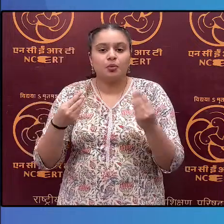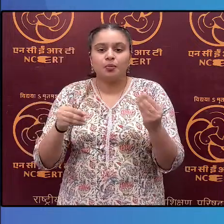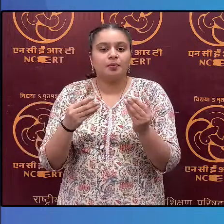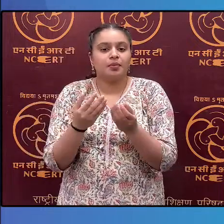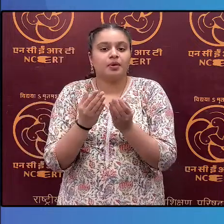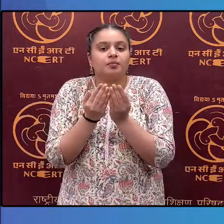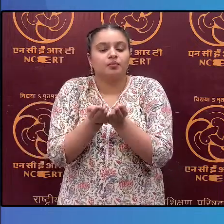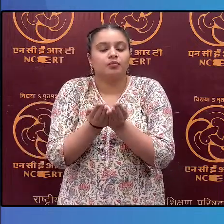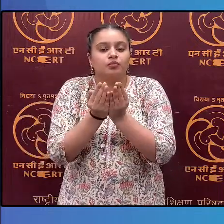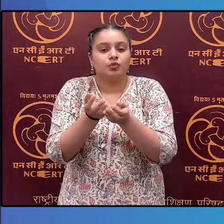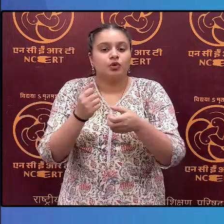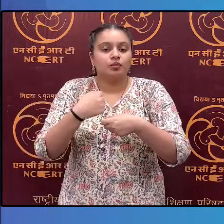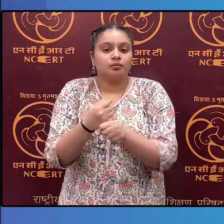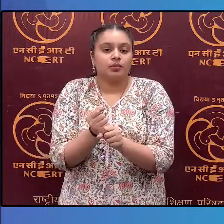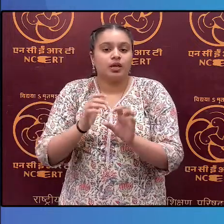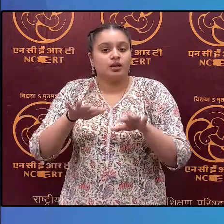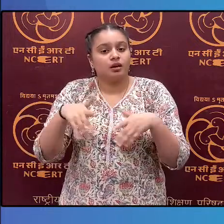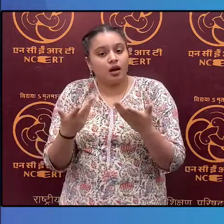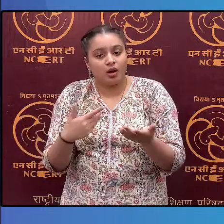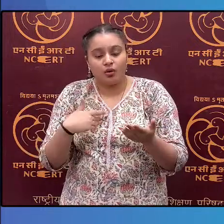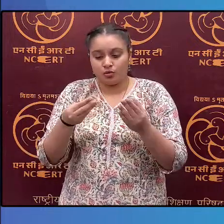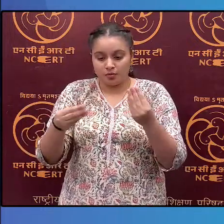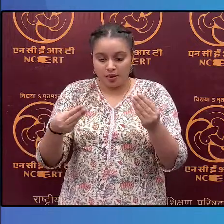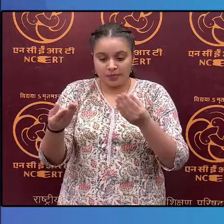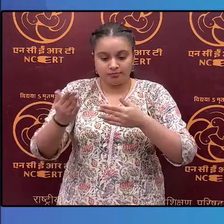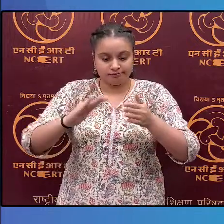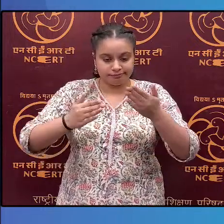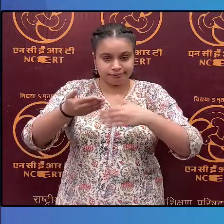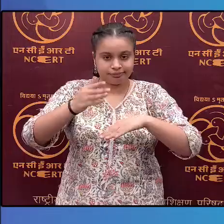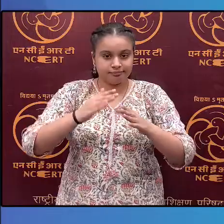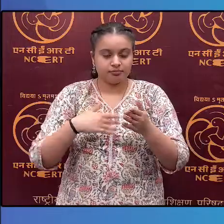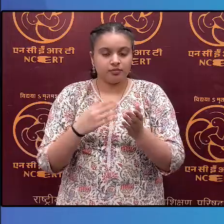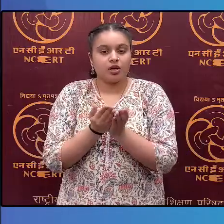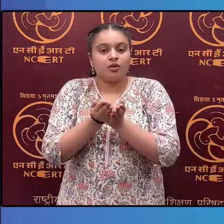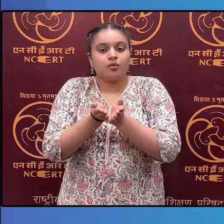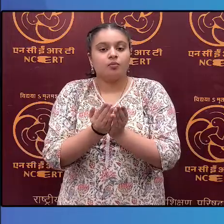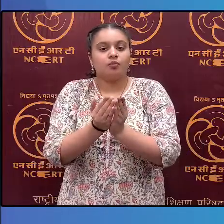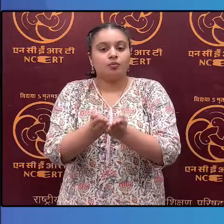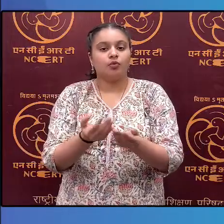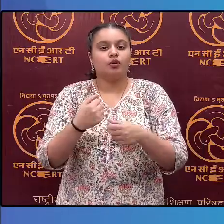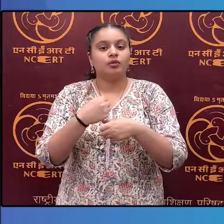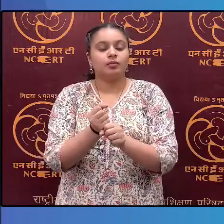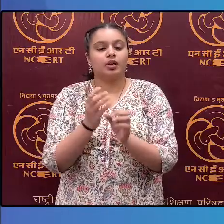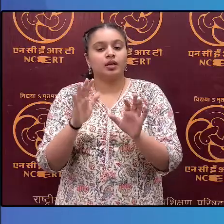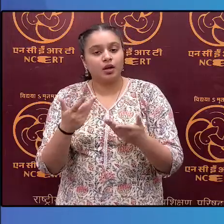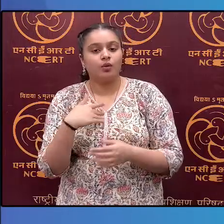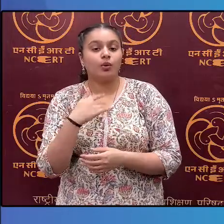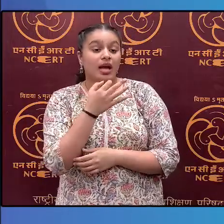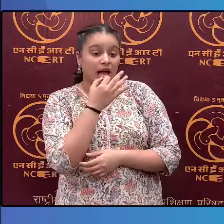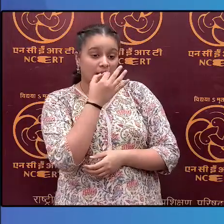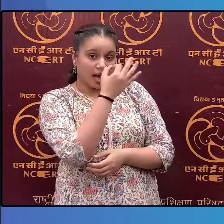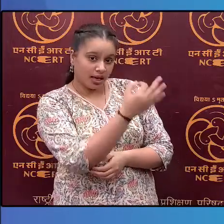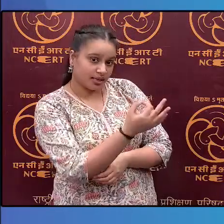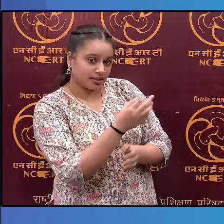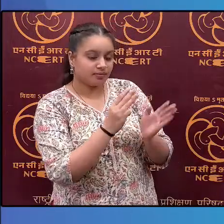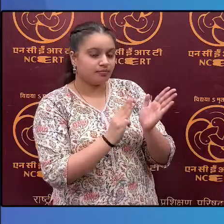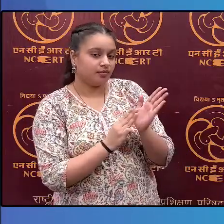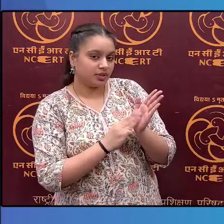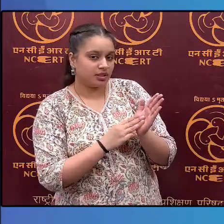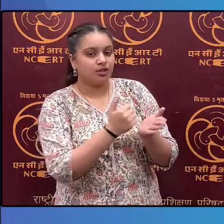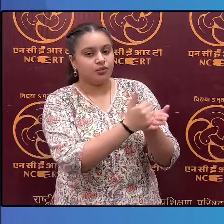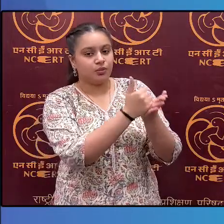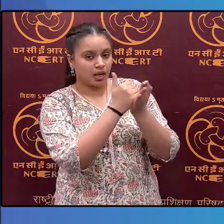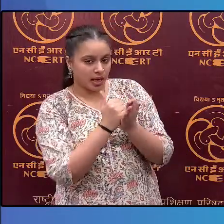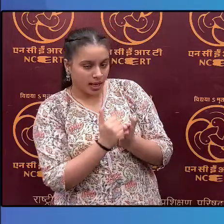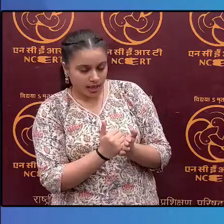boats. He didn't know how to fold the paper to make it into a paper boat, and therefore he asked Meena to help him. And later